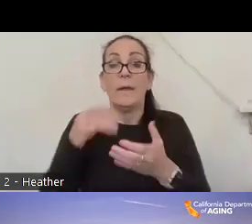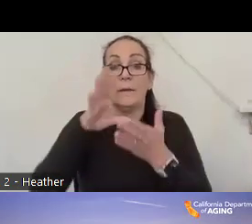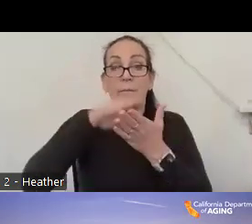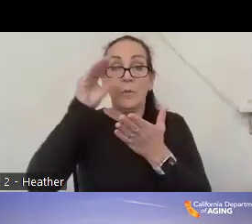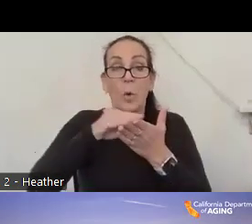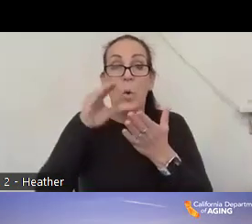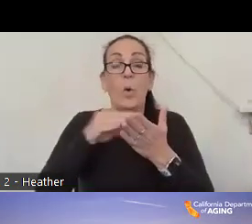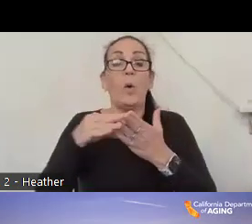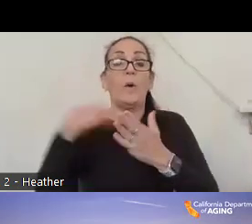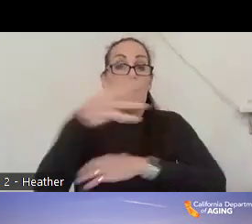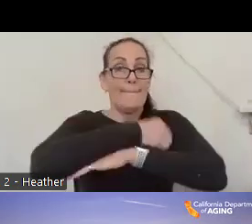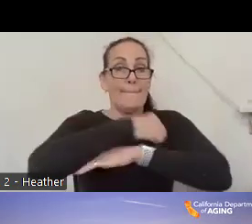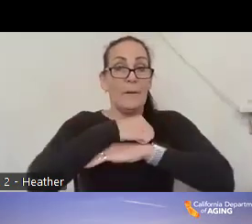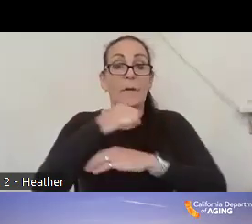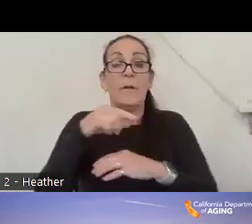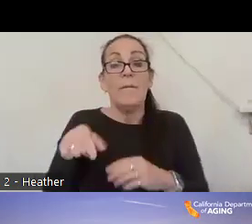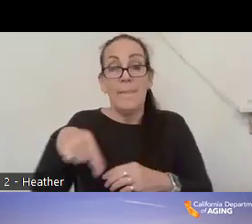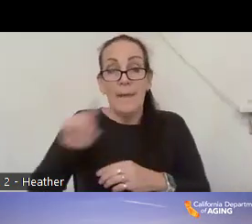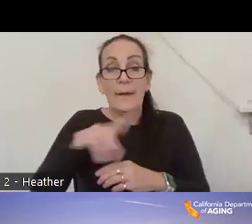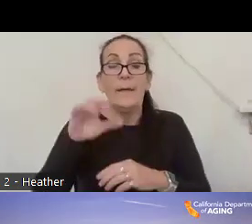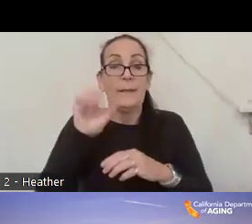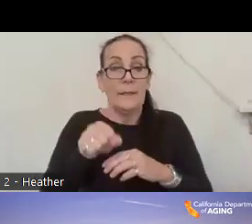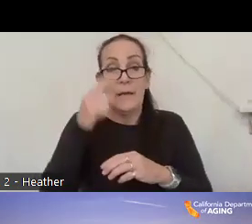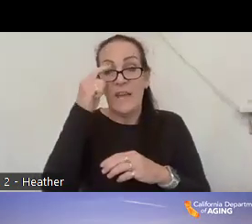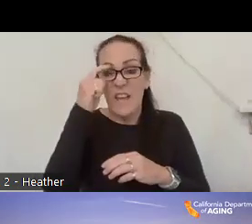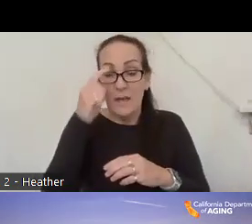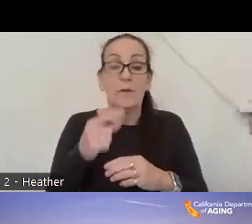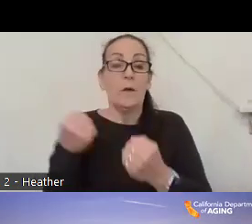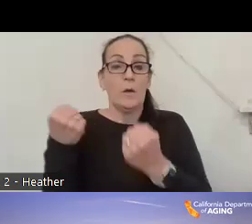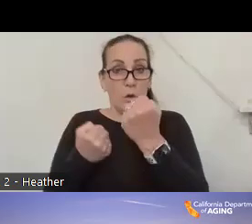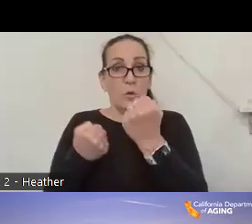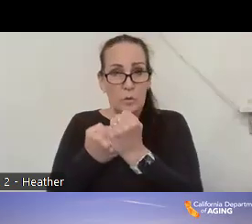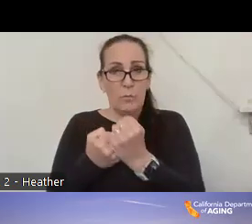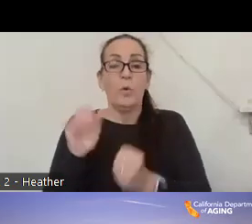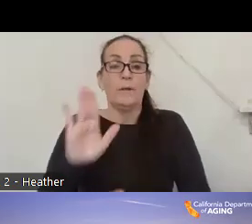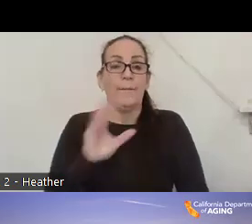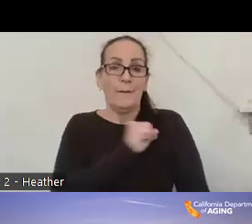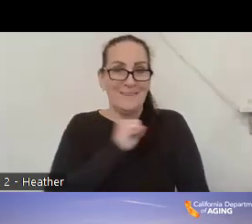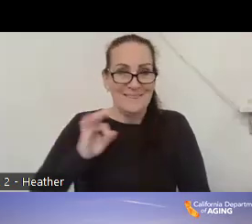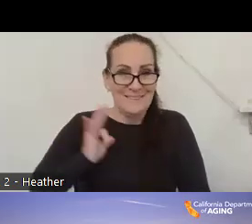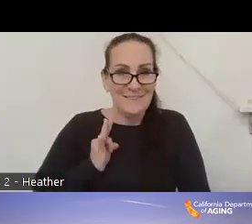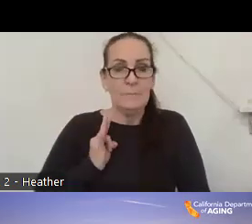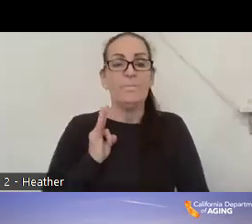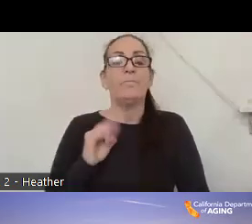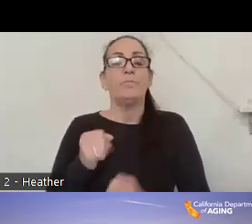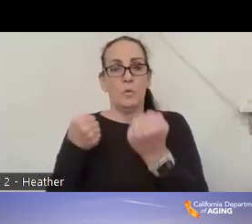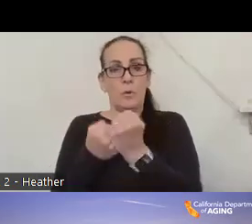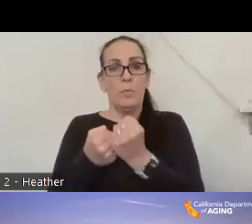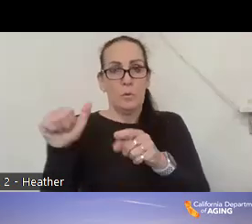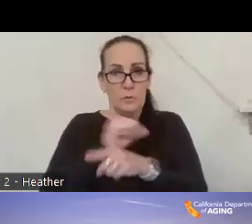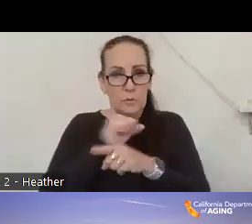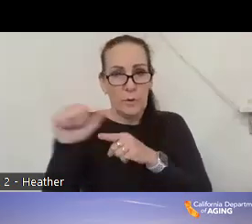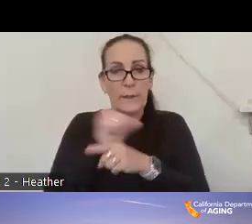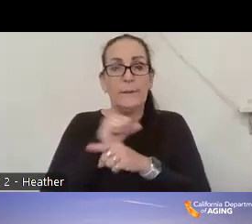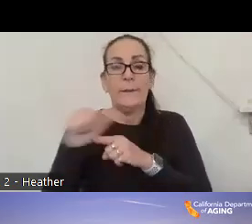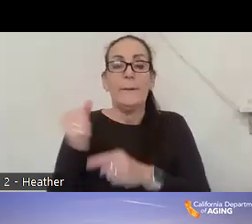and access and assign for their own staff to support the training for their staff, as well as for family caregivers. And all of that access